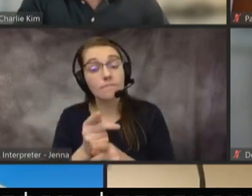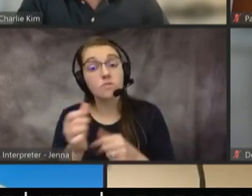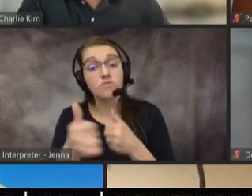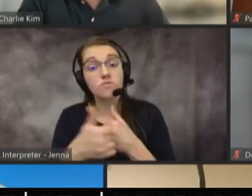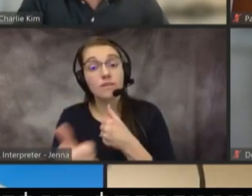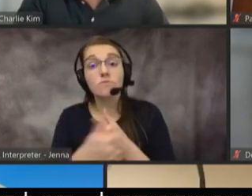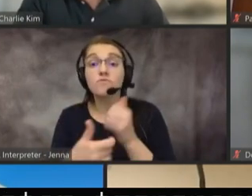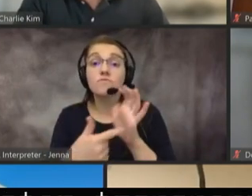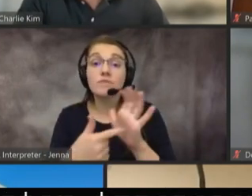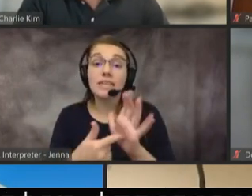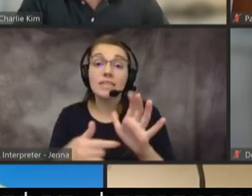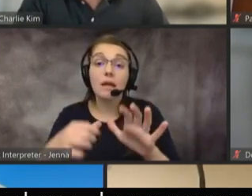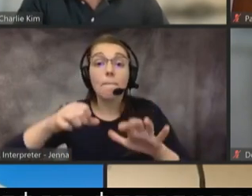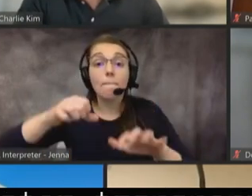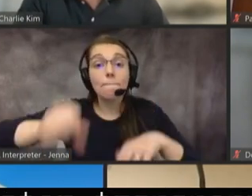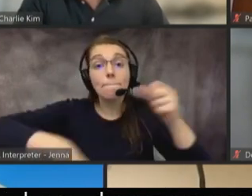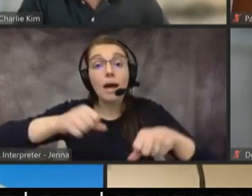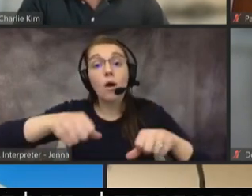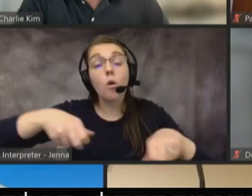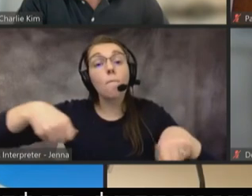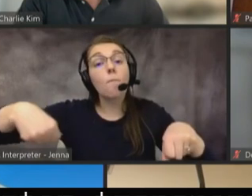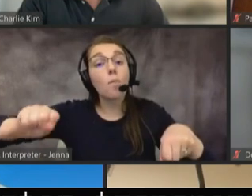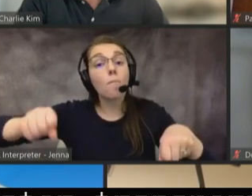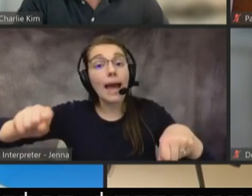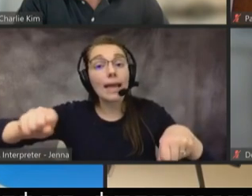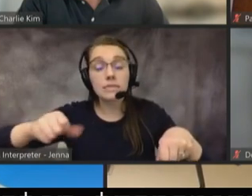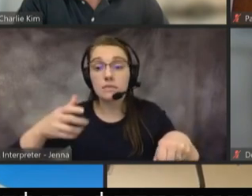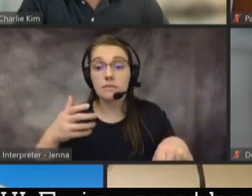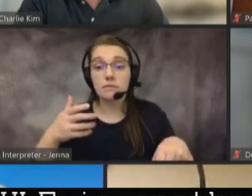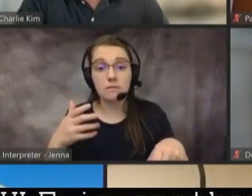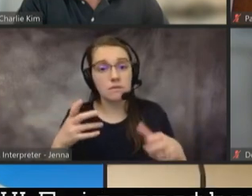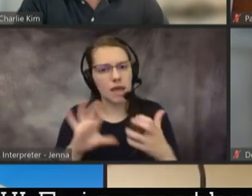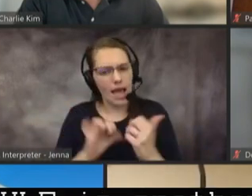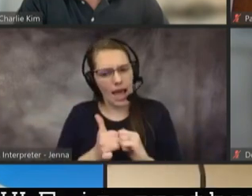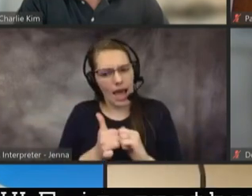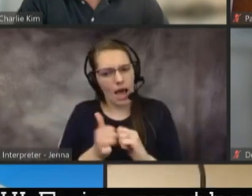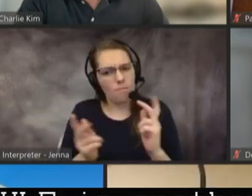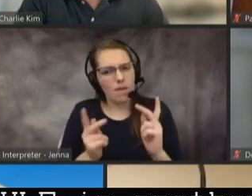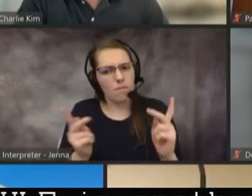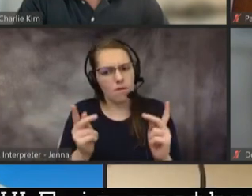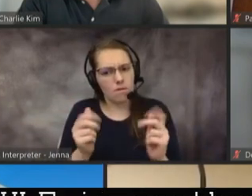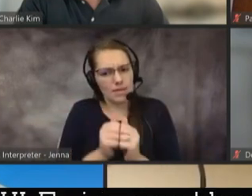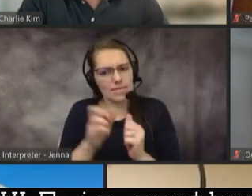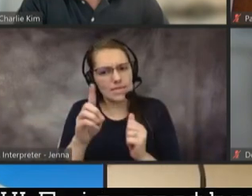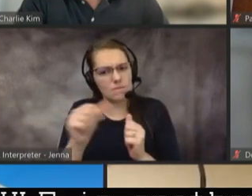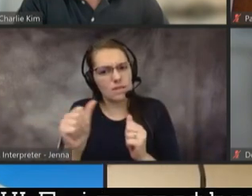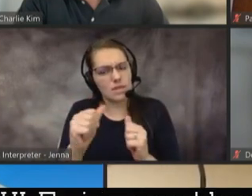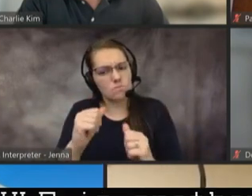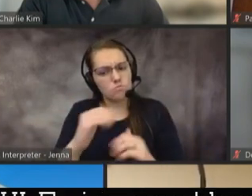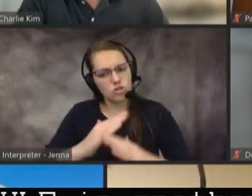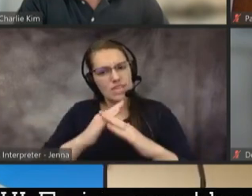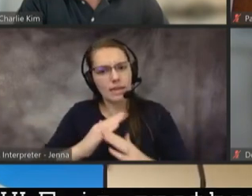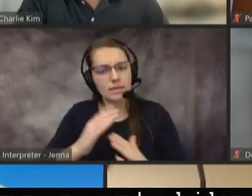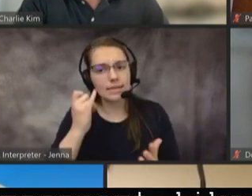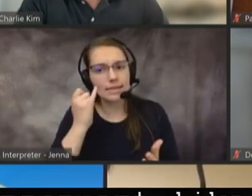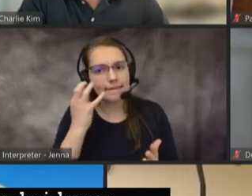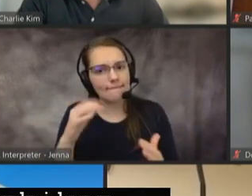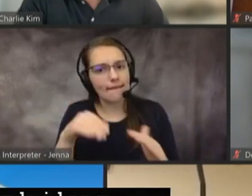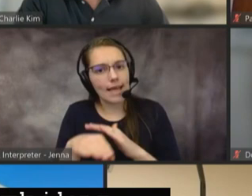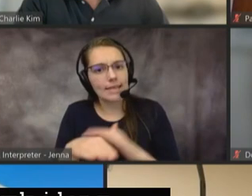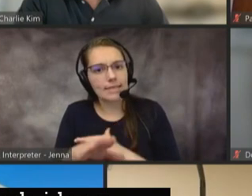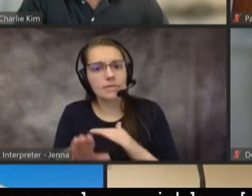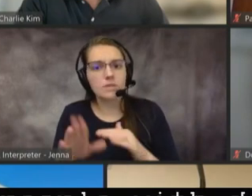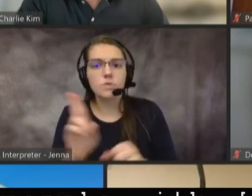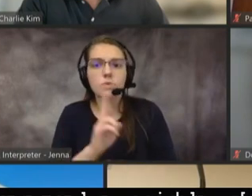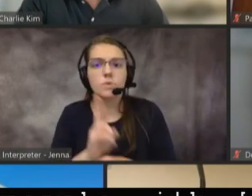bikes, motorbikes, how people with disability are protected when it comes to accessing and using